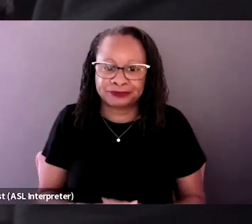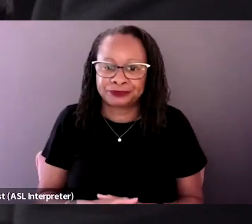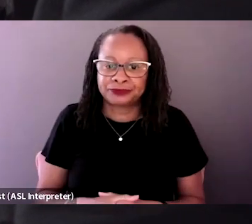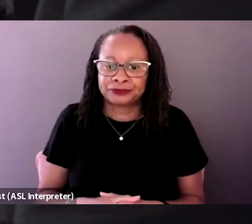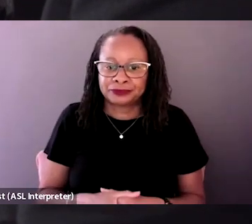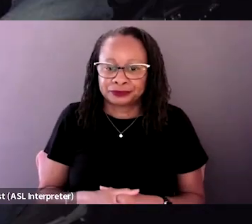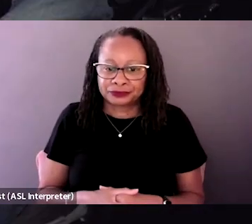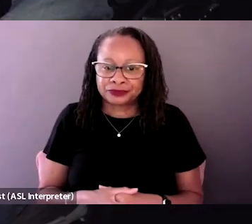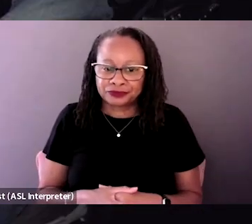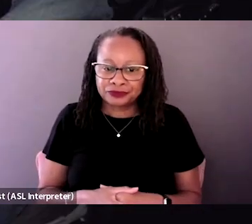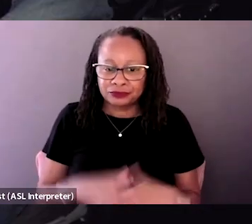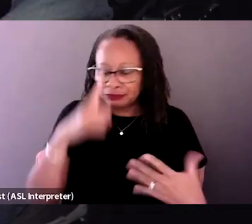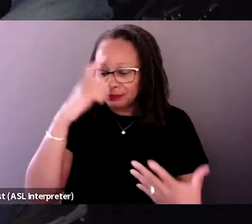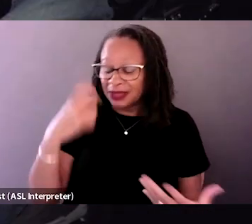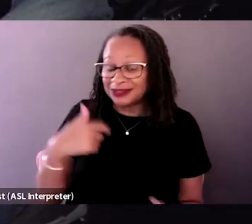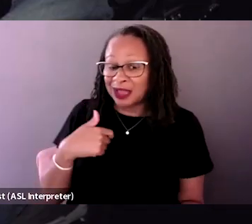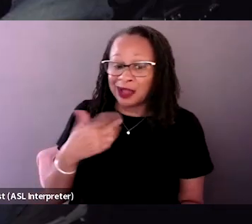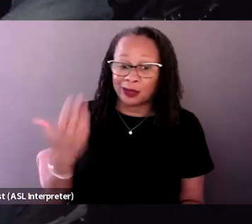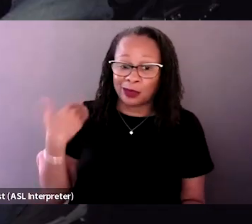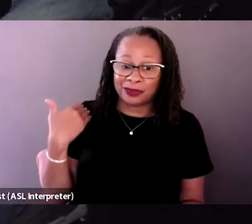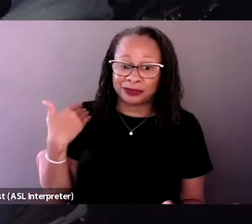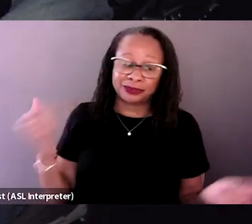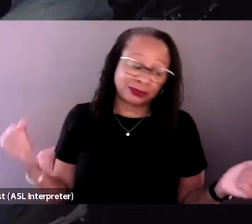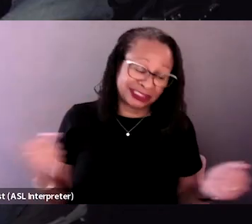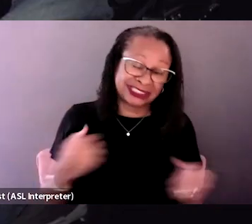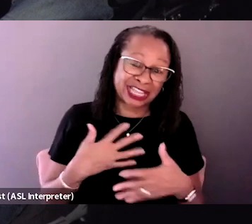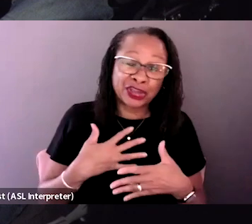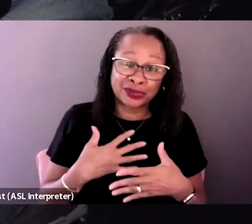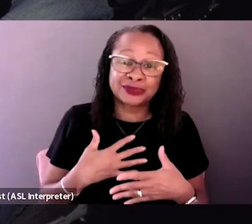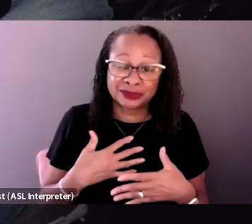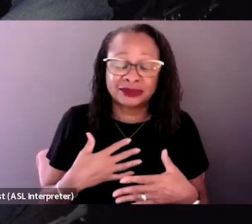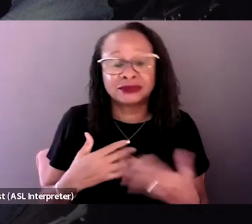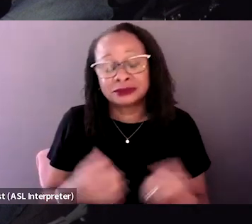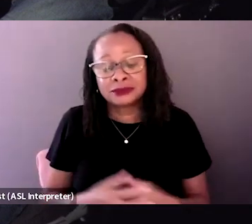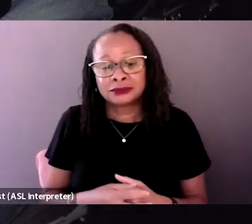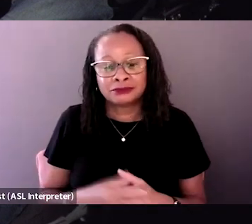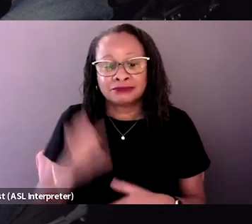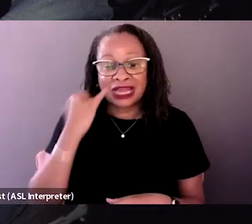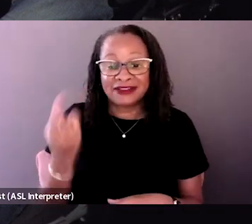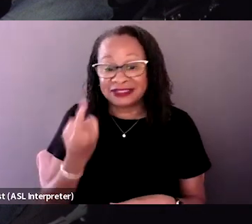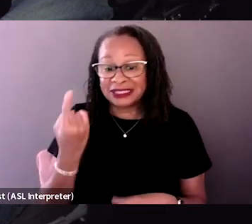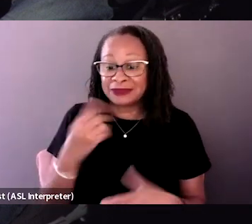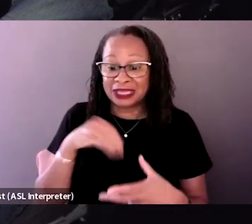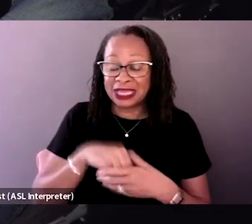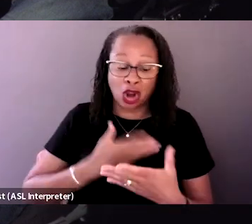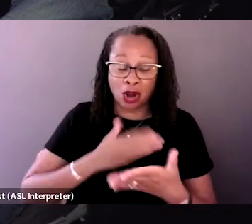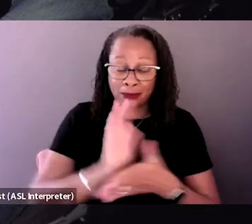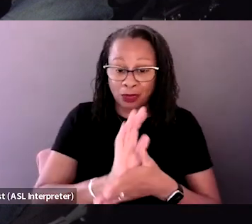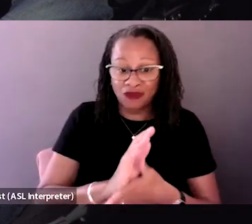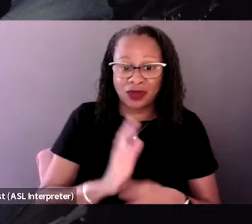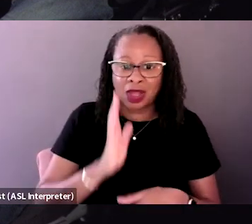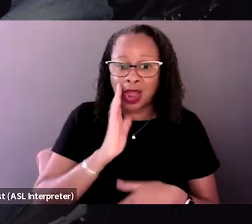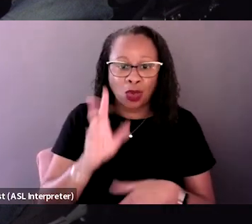this. Because I was scared. I think if something in